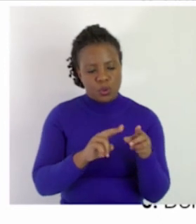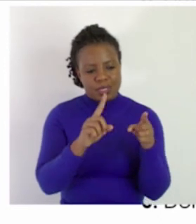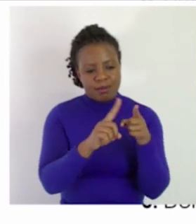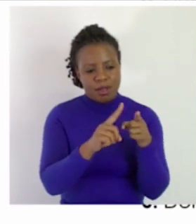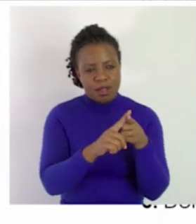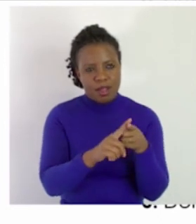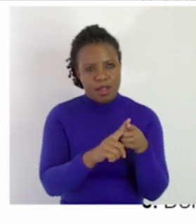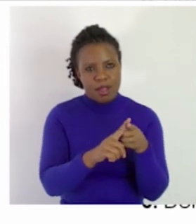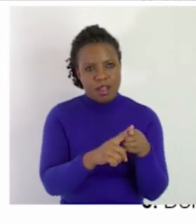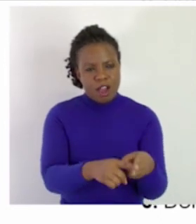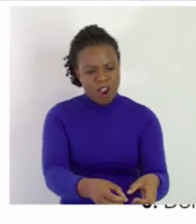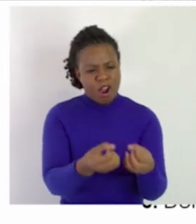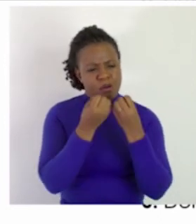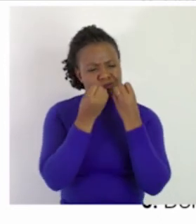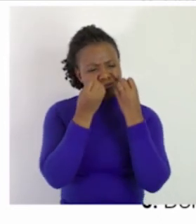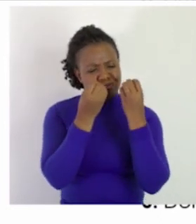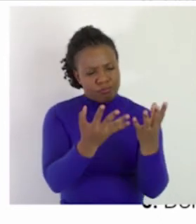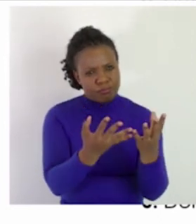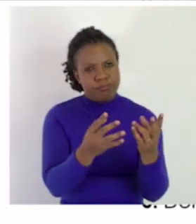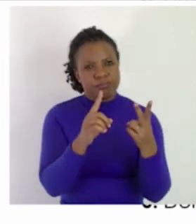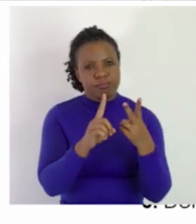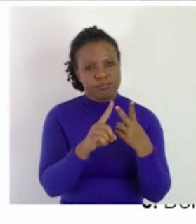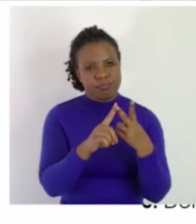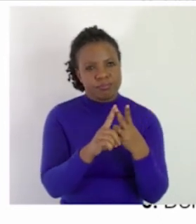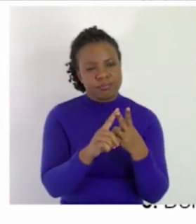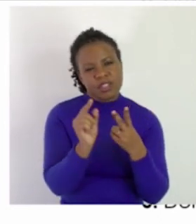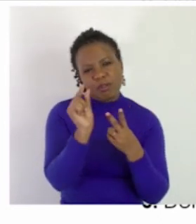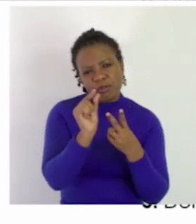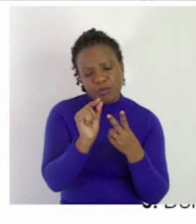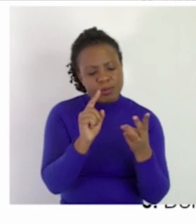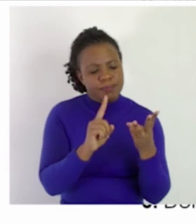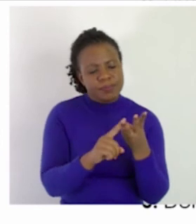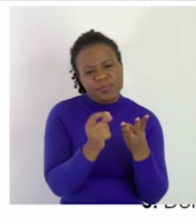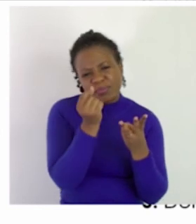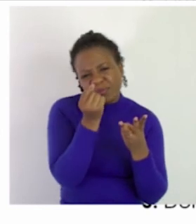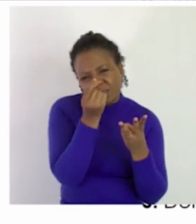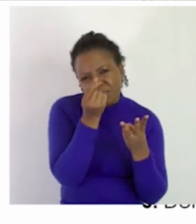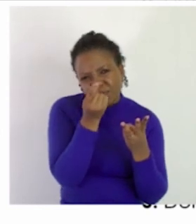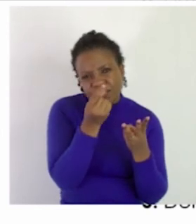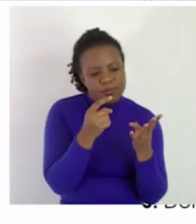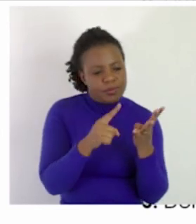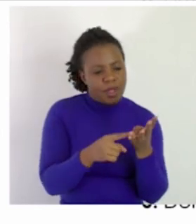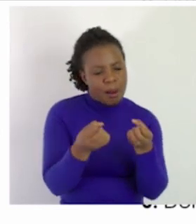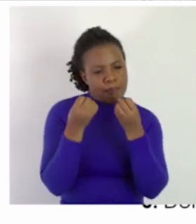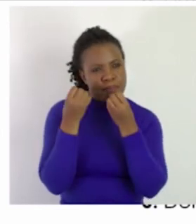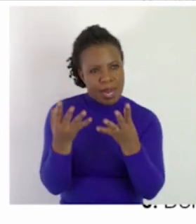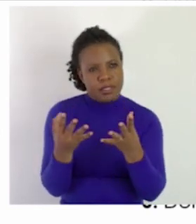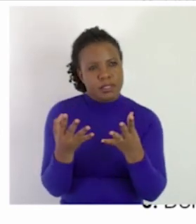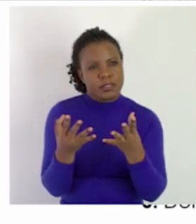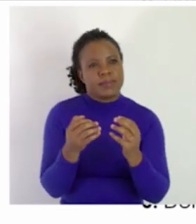with a lot of, a few, a little, and